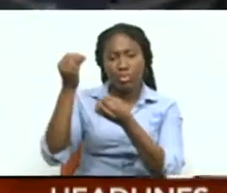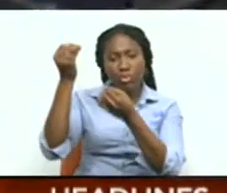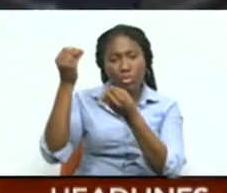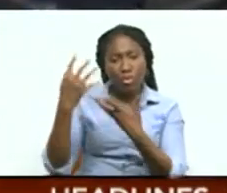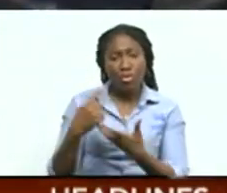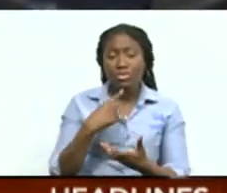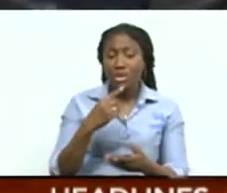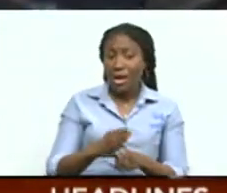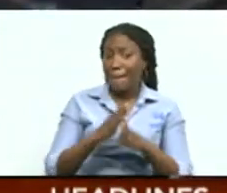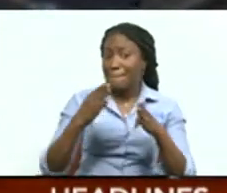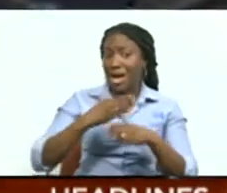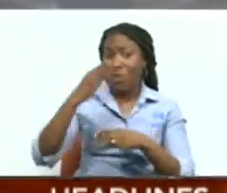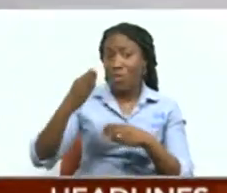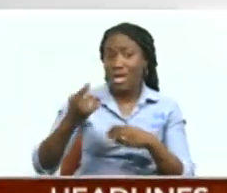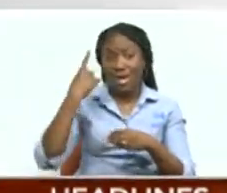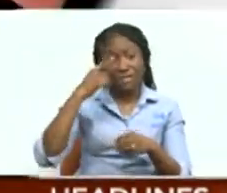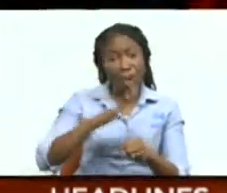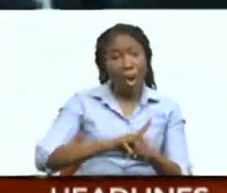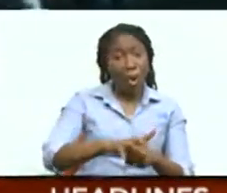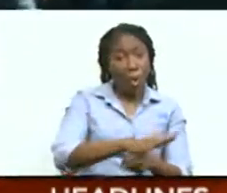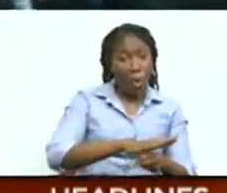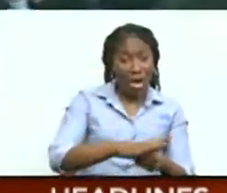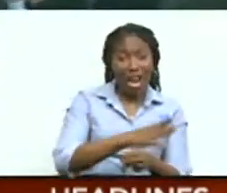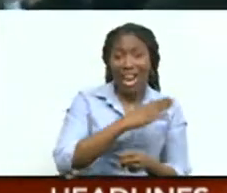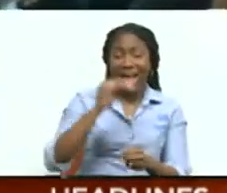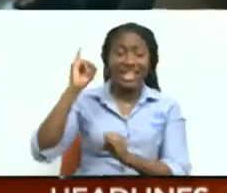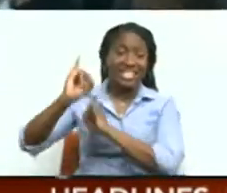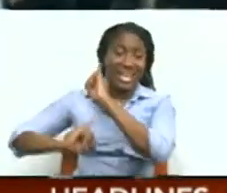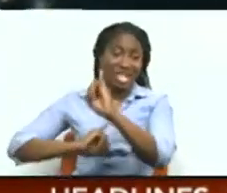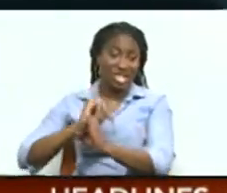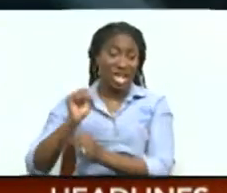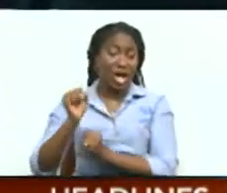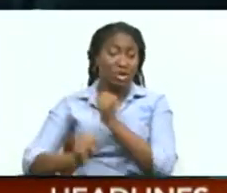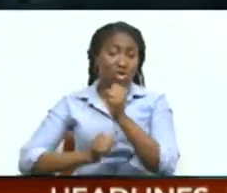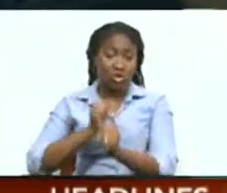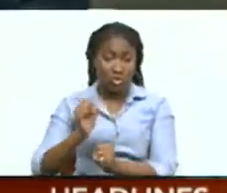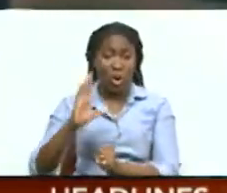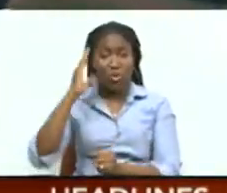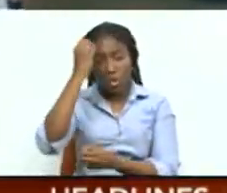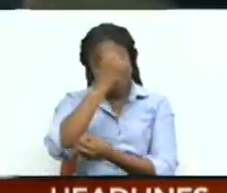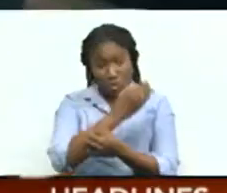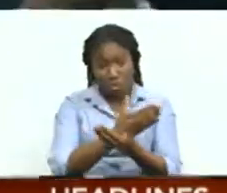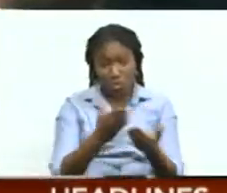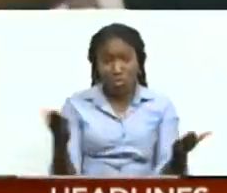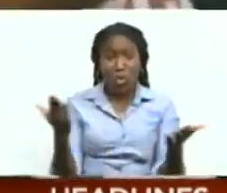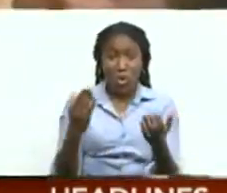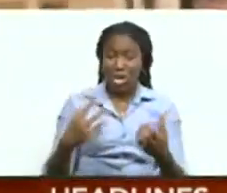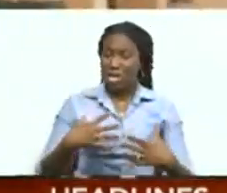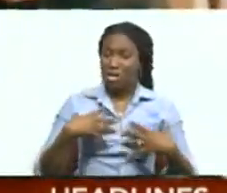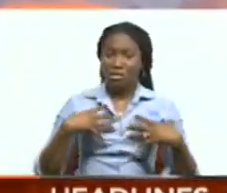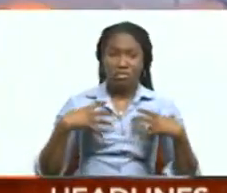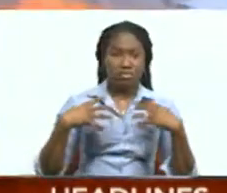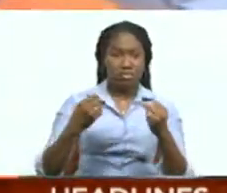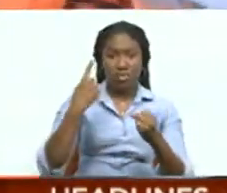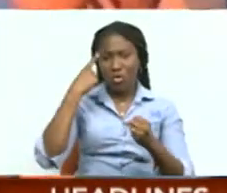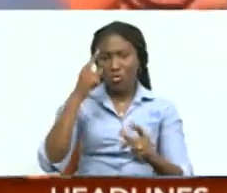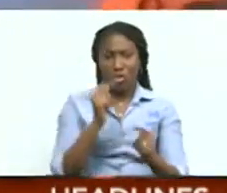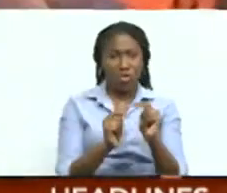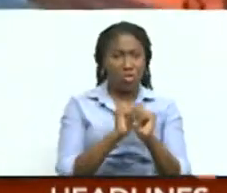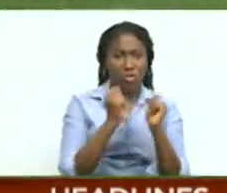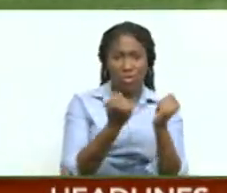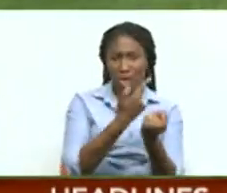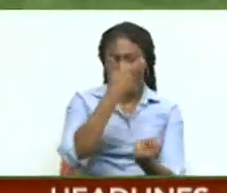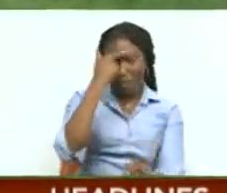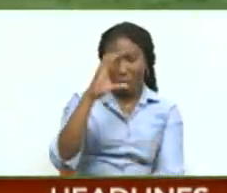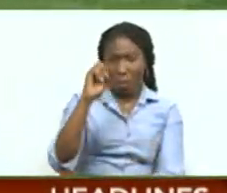big weekend for local and, of course, international sport. And we'll tell you that belief is high in the Soka Warriors camp as a Copa